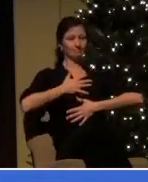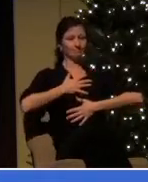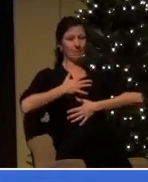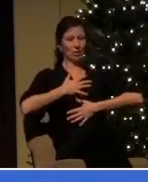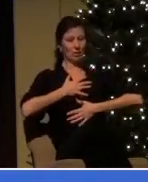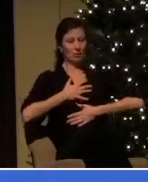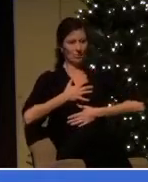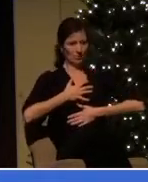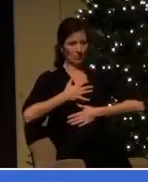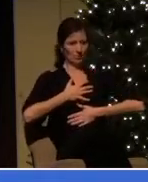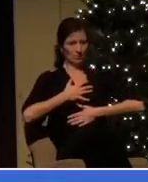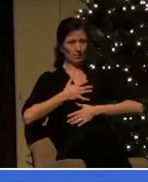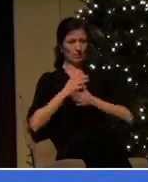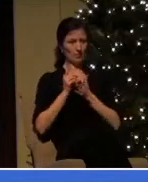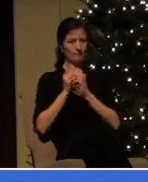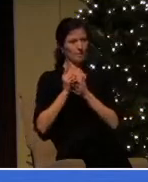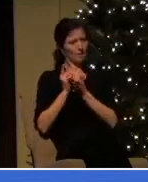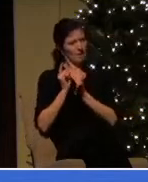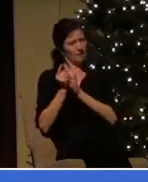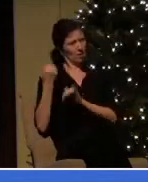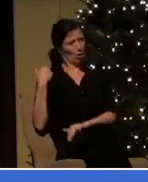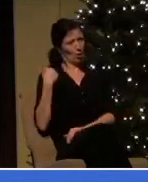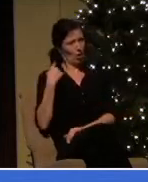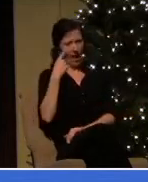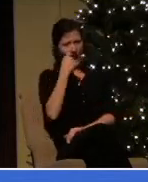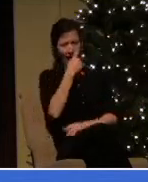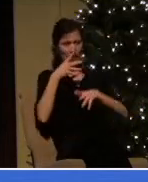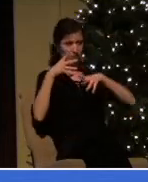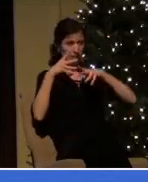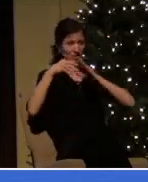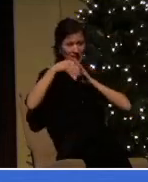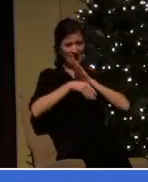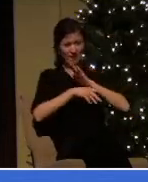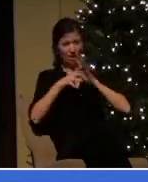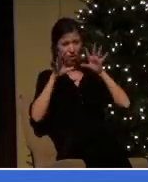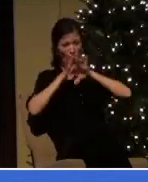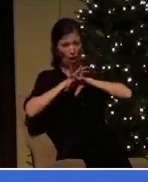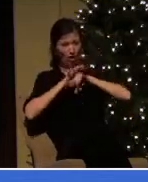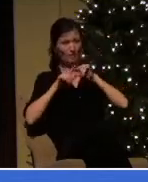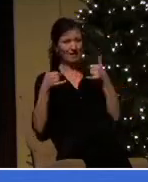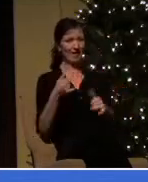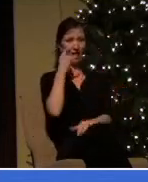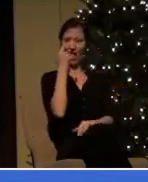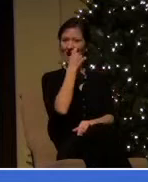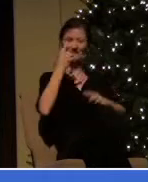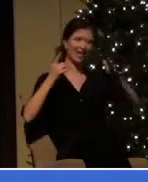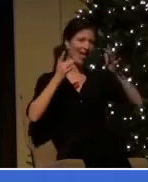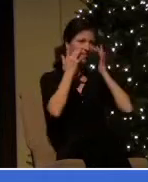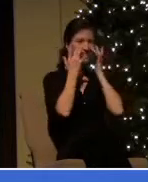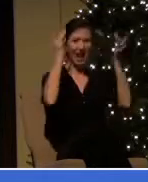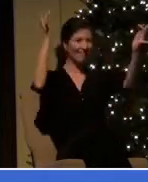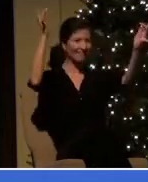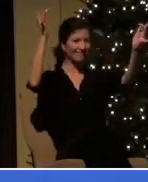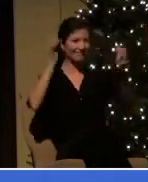Only moments before, her brown eyes were sunk deep into her skull. Now they were bright and alive. Elegantly, she pointed her